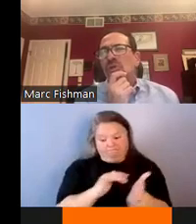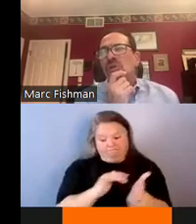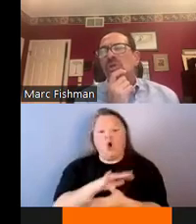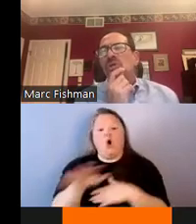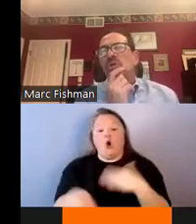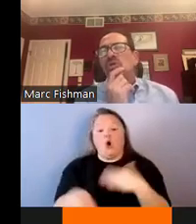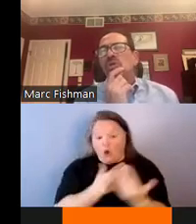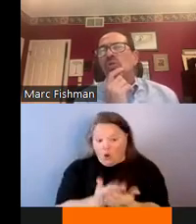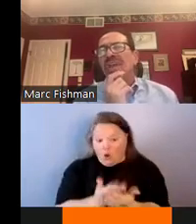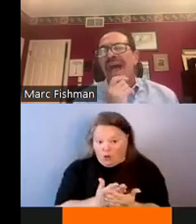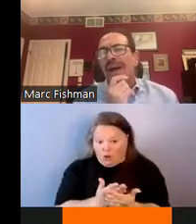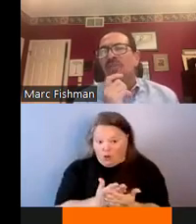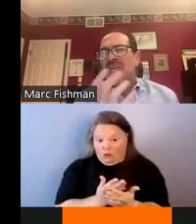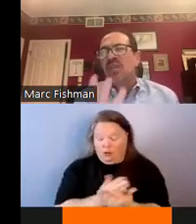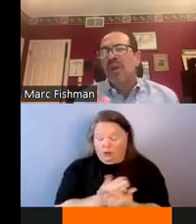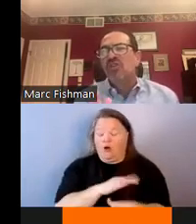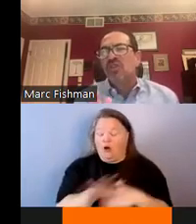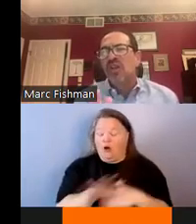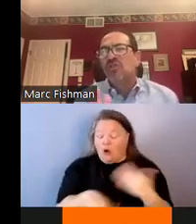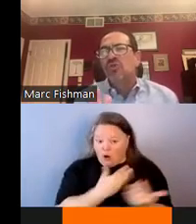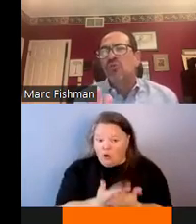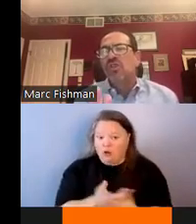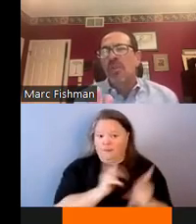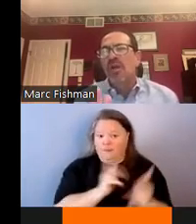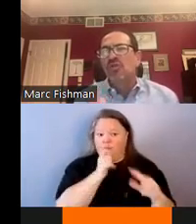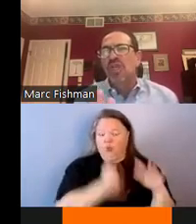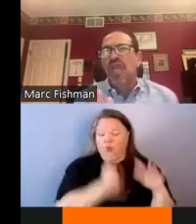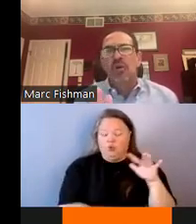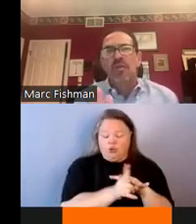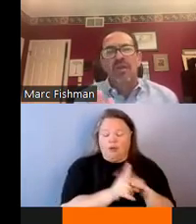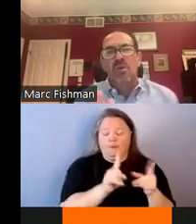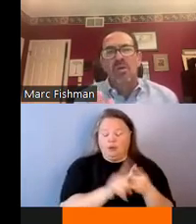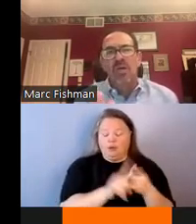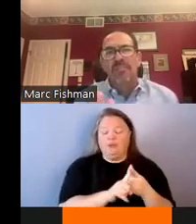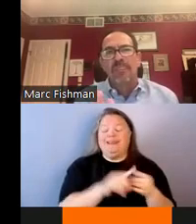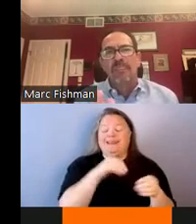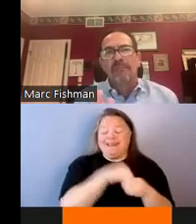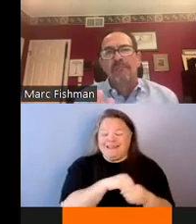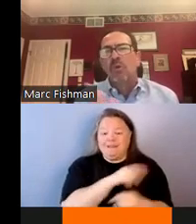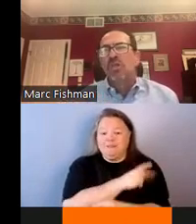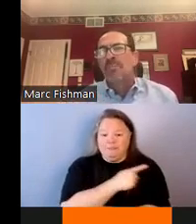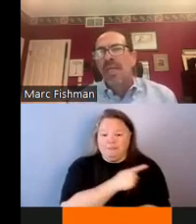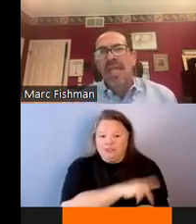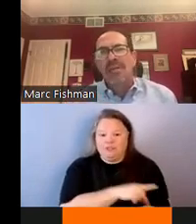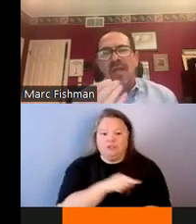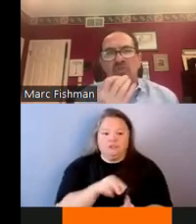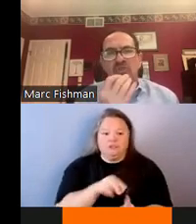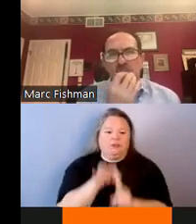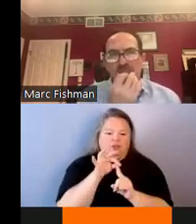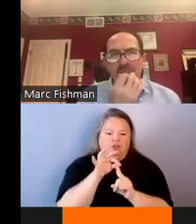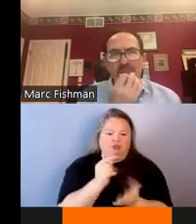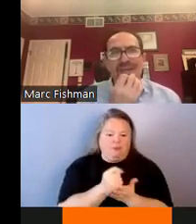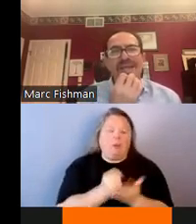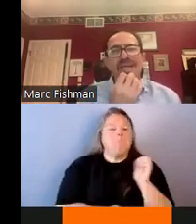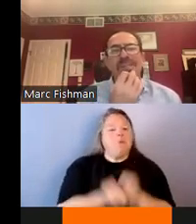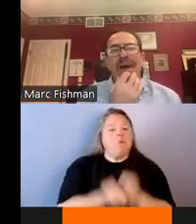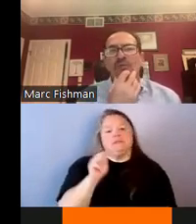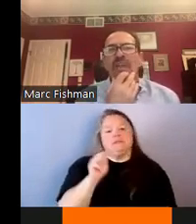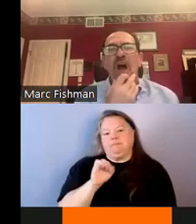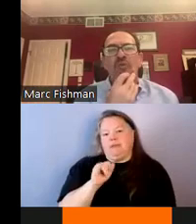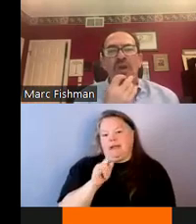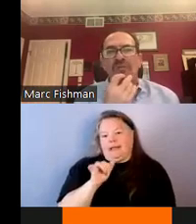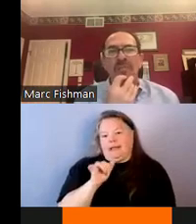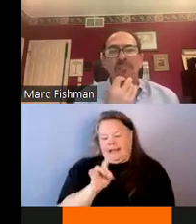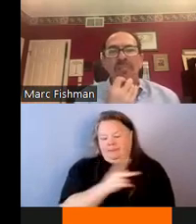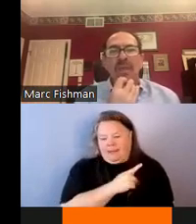comers to rehab, to inpatient SUD specialty care in the community, mostly Medicaid patients,